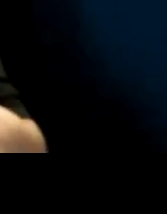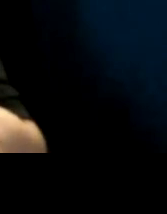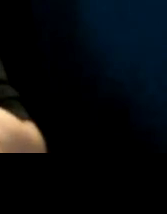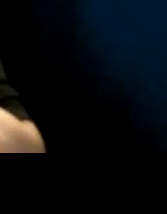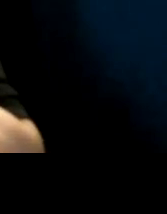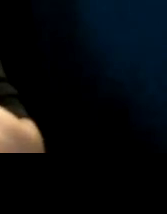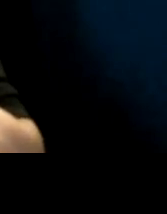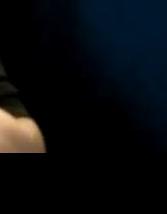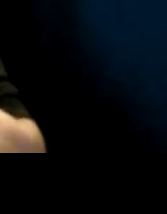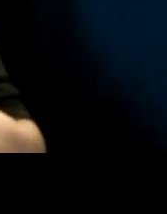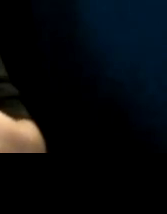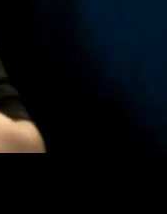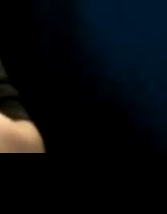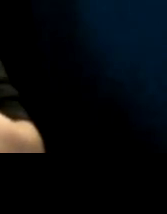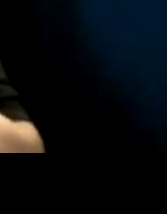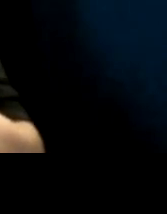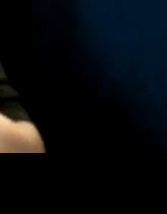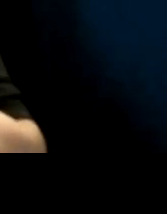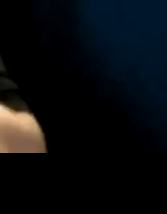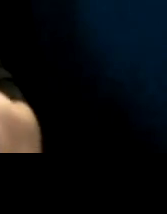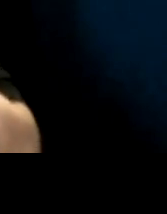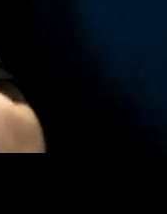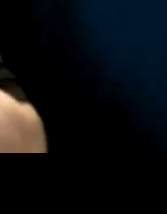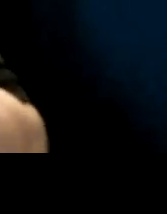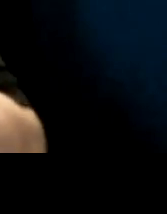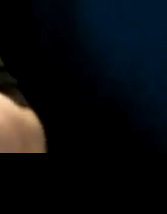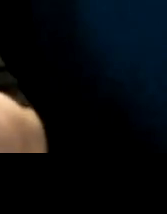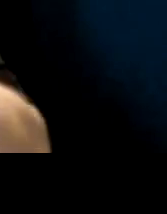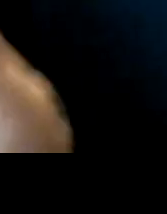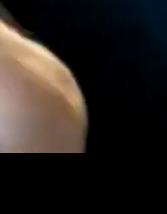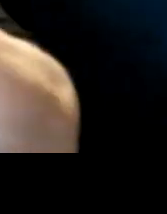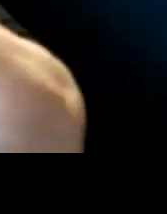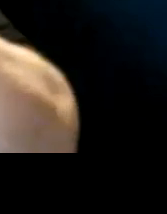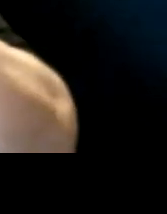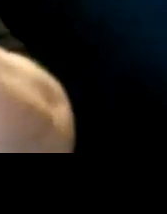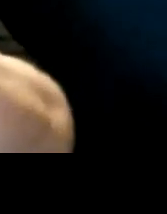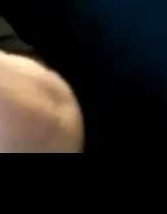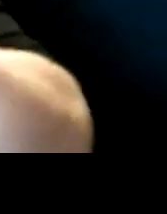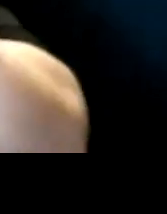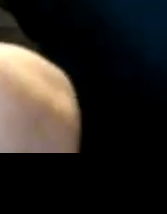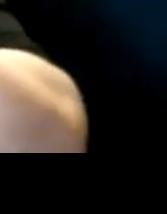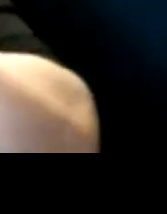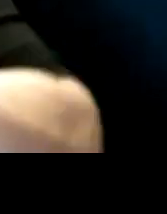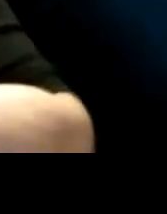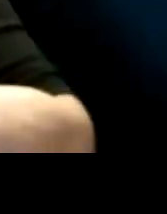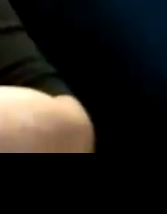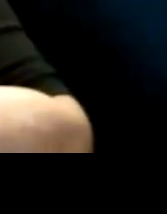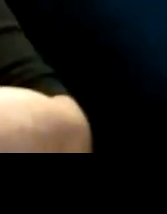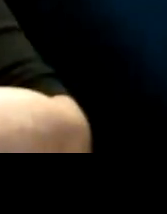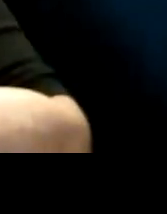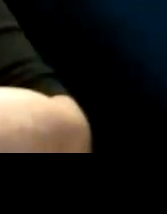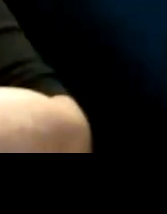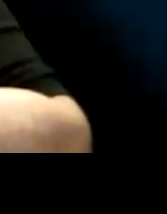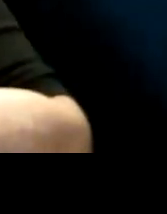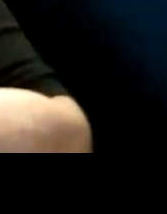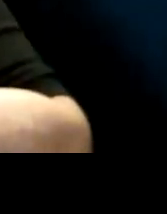Not sure. It looks like a few other people are having the same problem. All right. Just Leah, are you